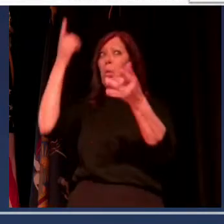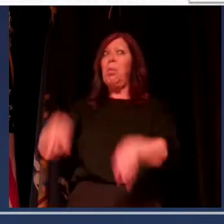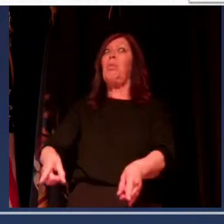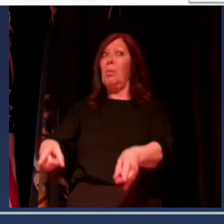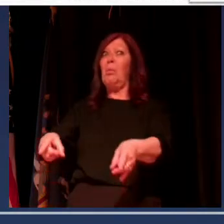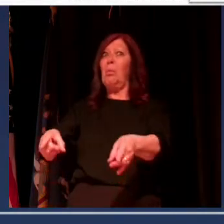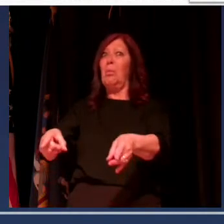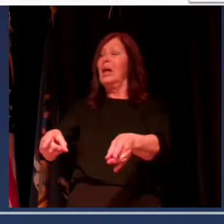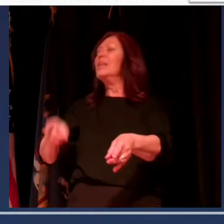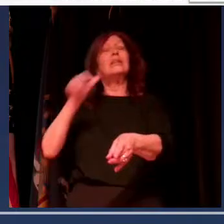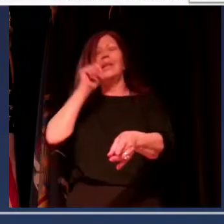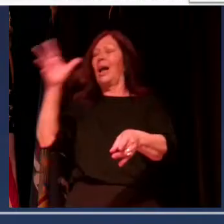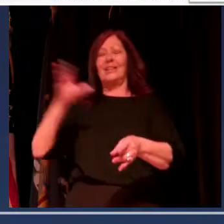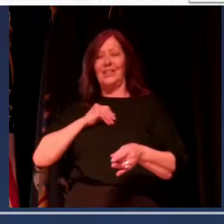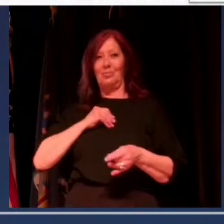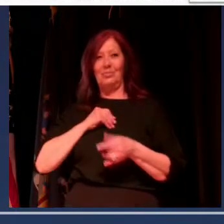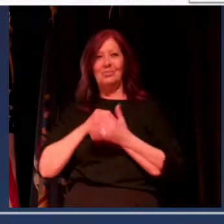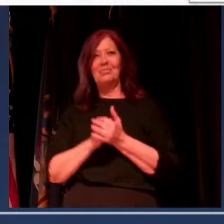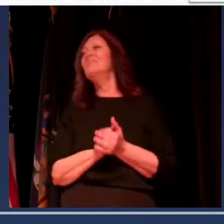and that is unacceptable.